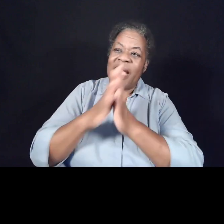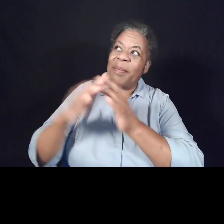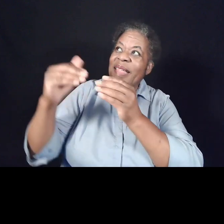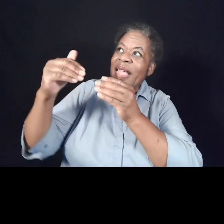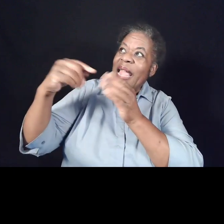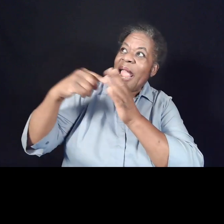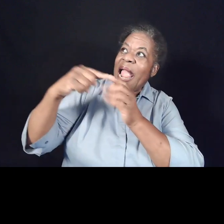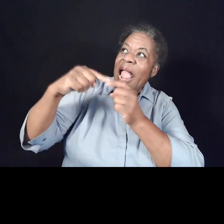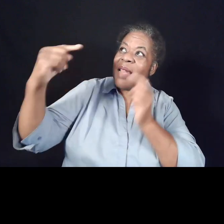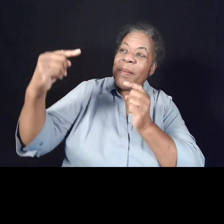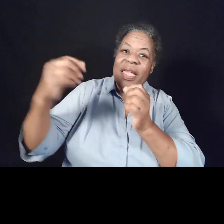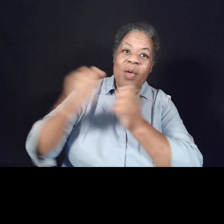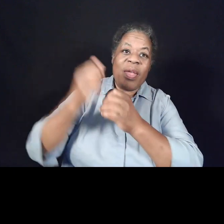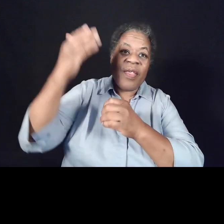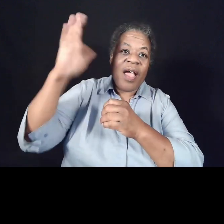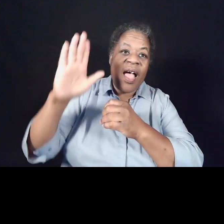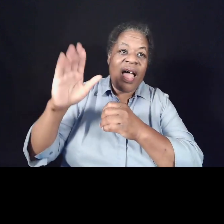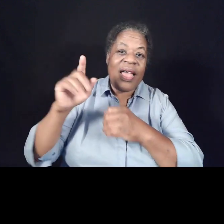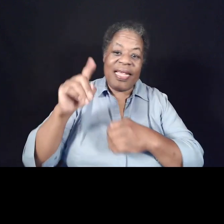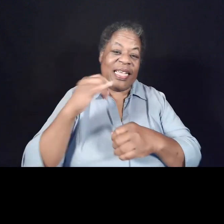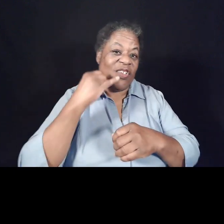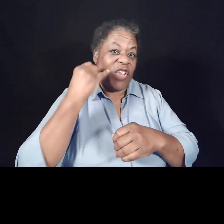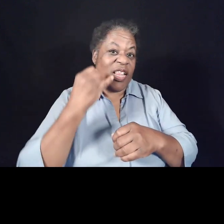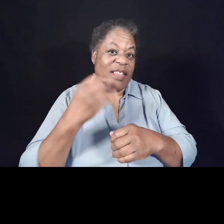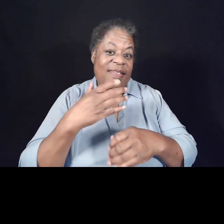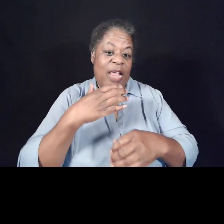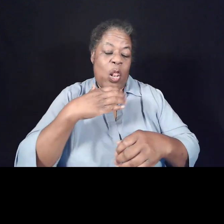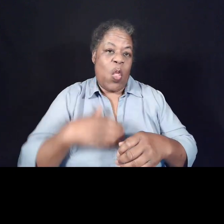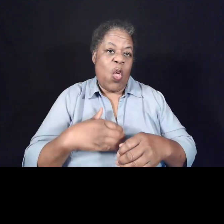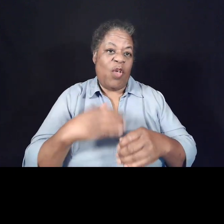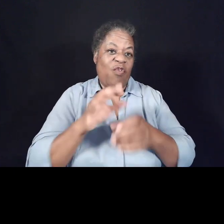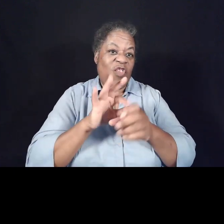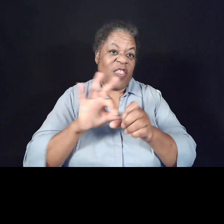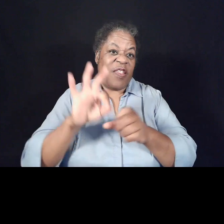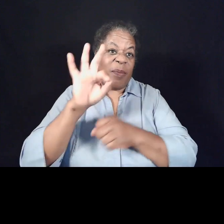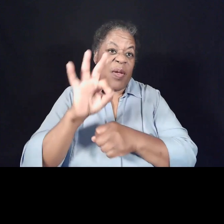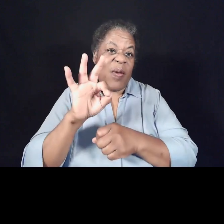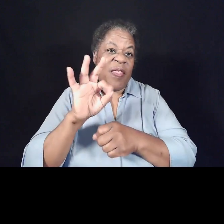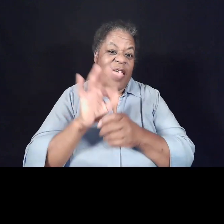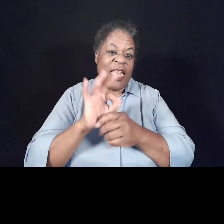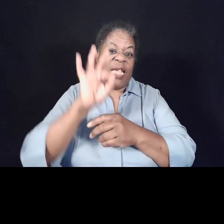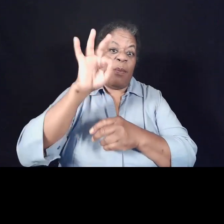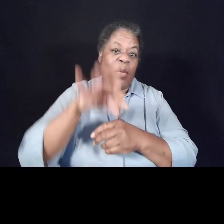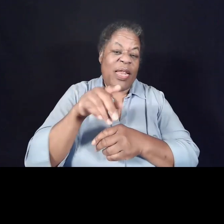he jealously longs for the spirit he caused to dwell in us?